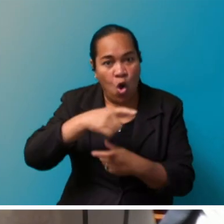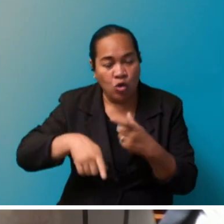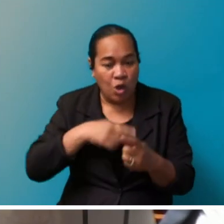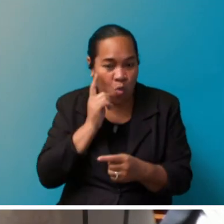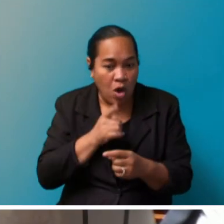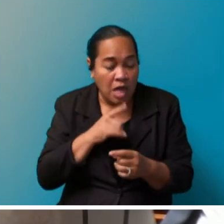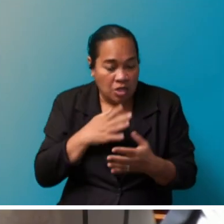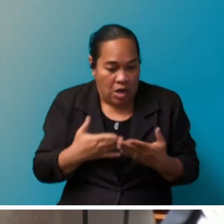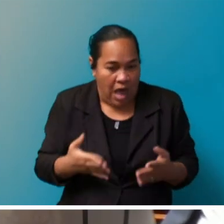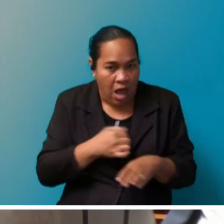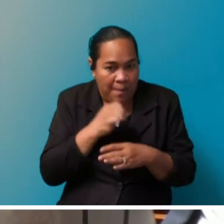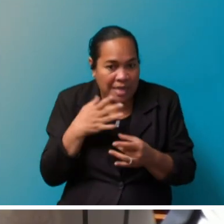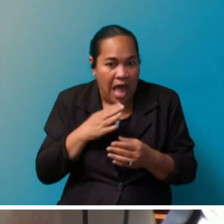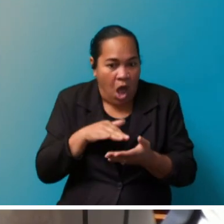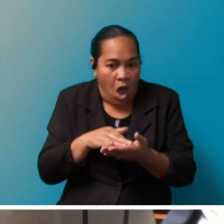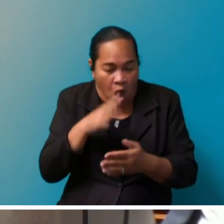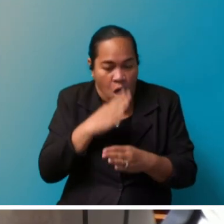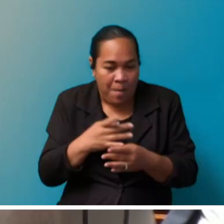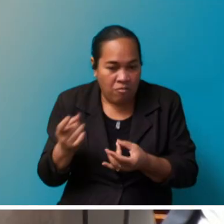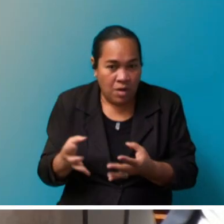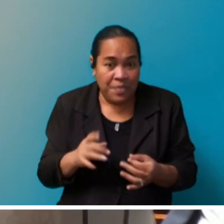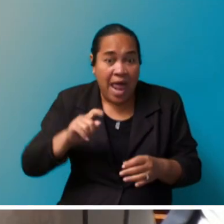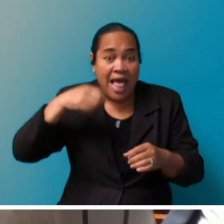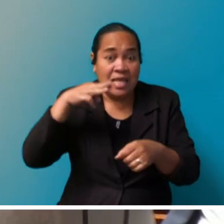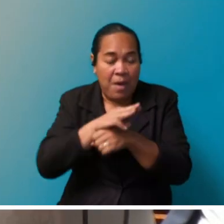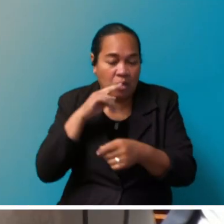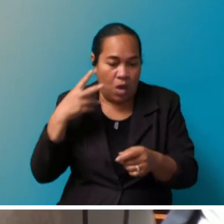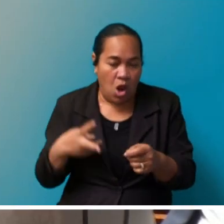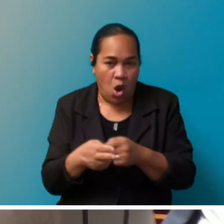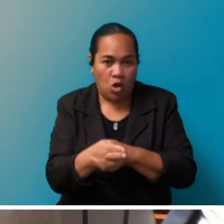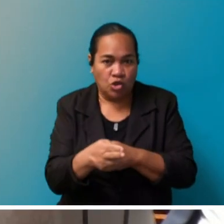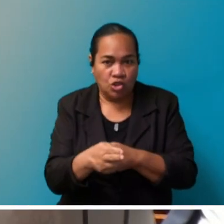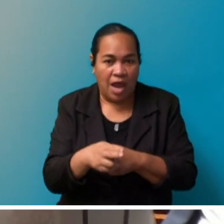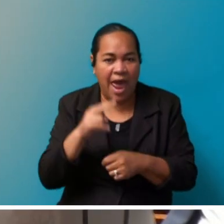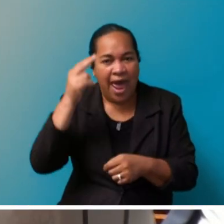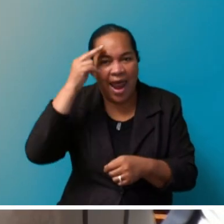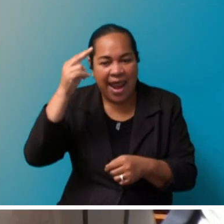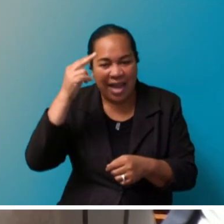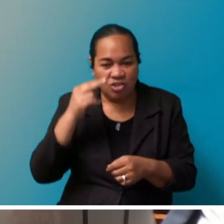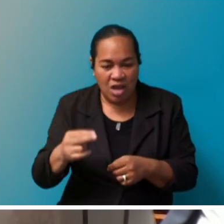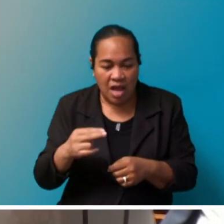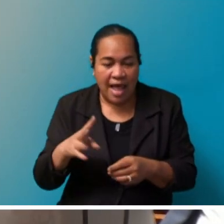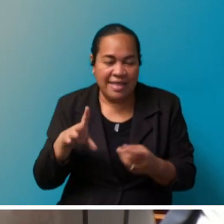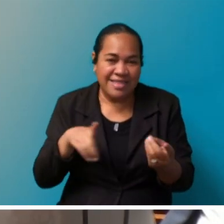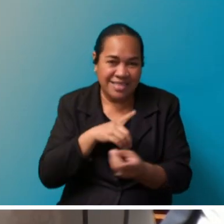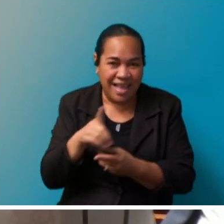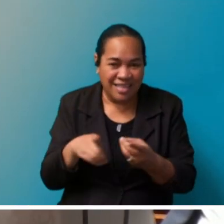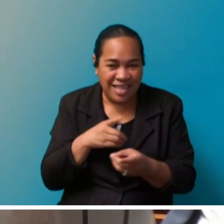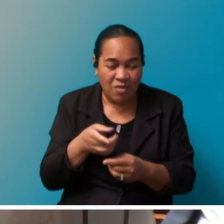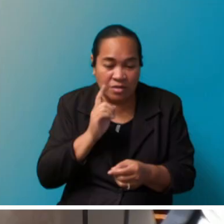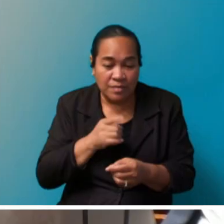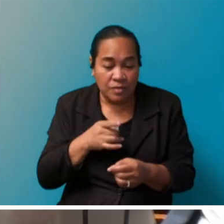initiatives. Next month, we will launch the National Disaster Awareness Week with preparedness messages delivered through